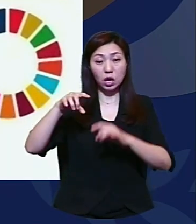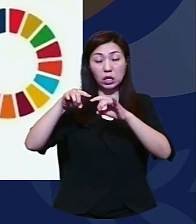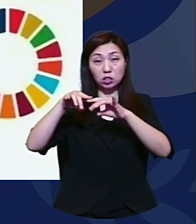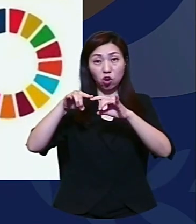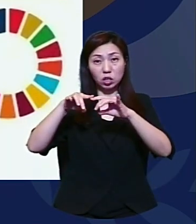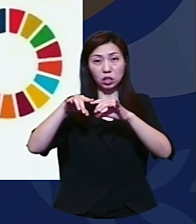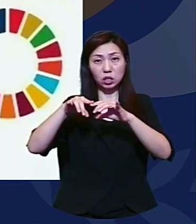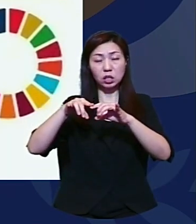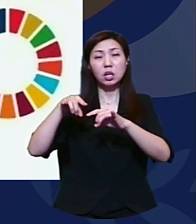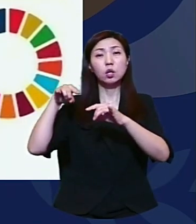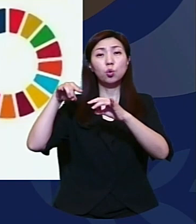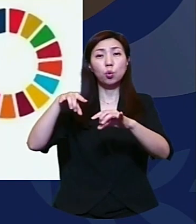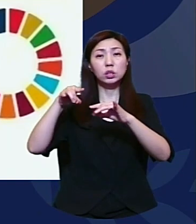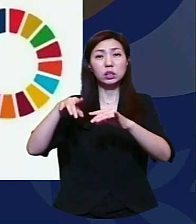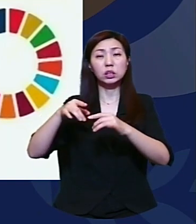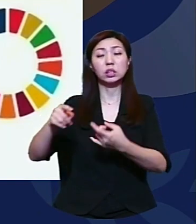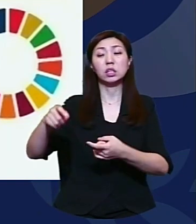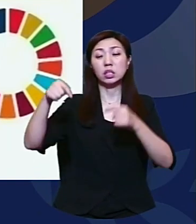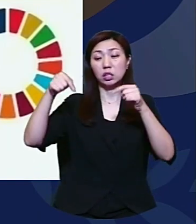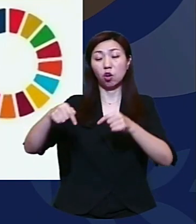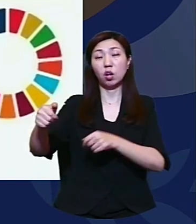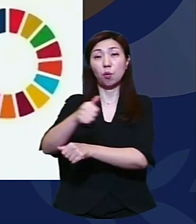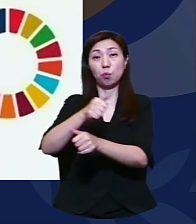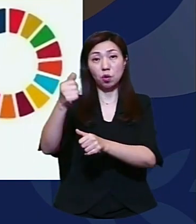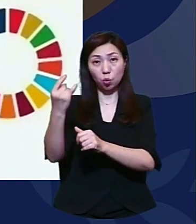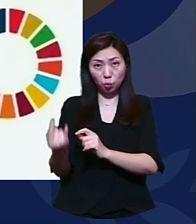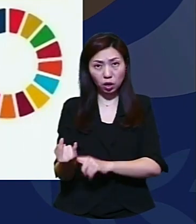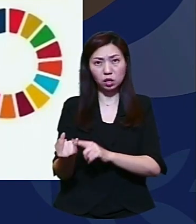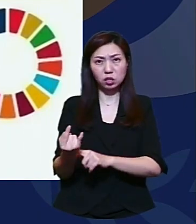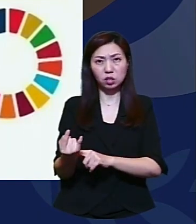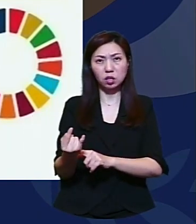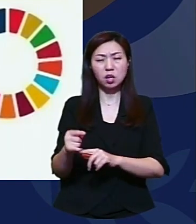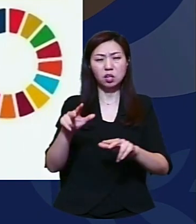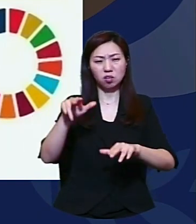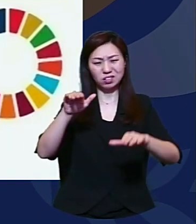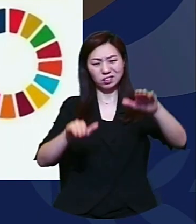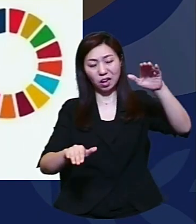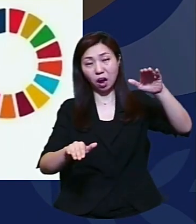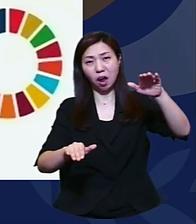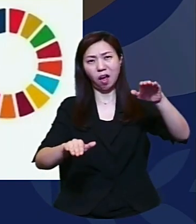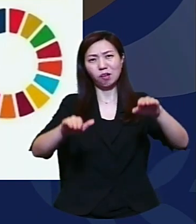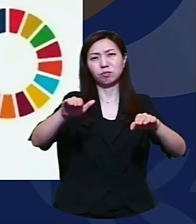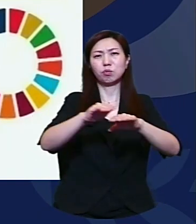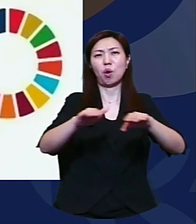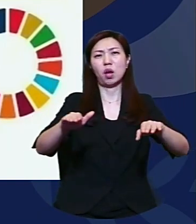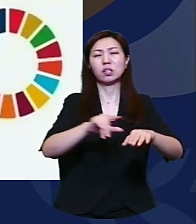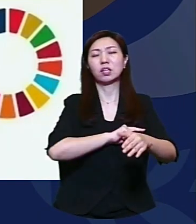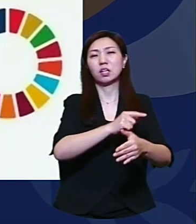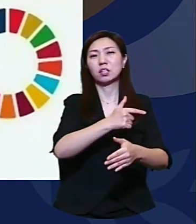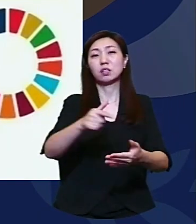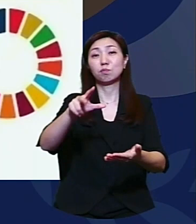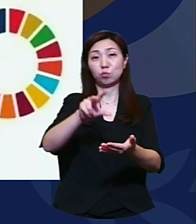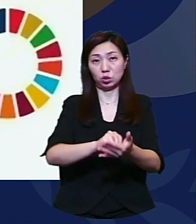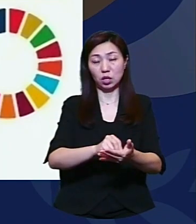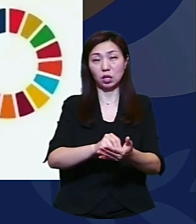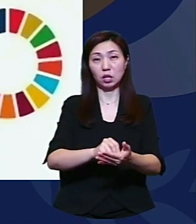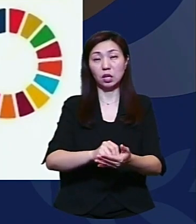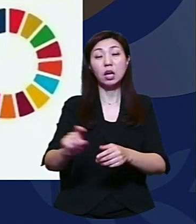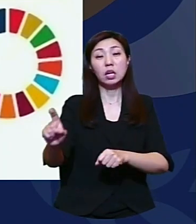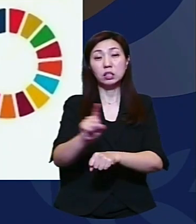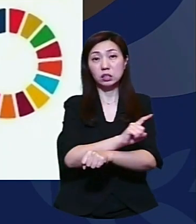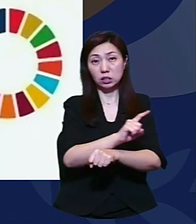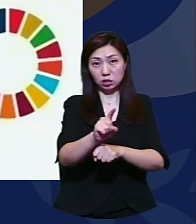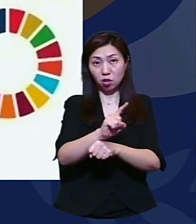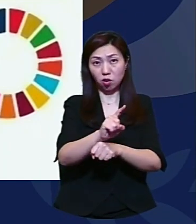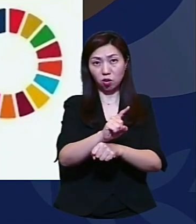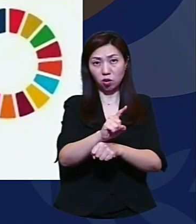Just think of the powerful transformational effect digital access could have in terms of breaking down so many chronic